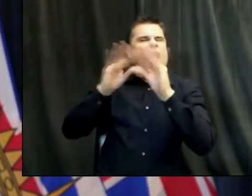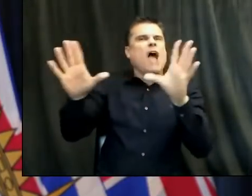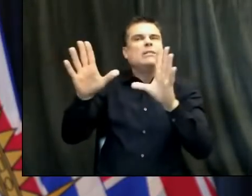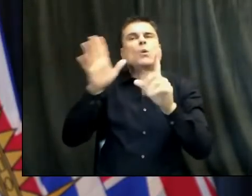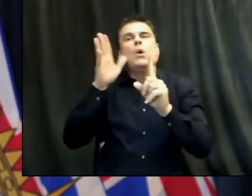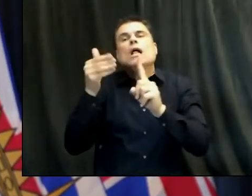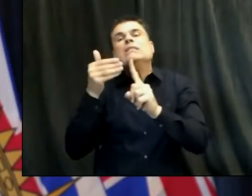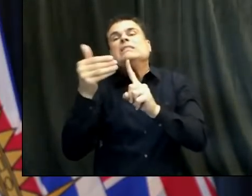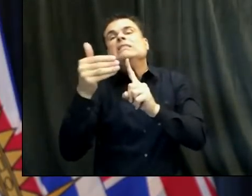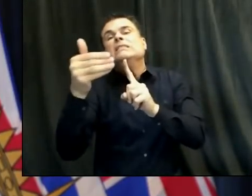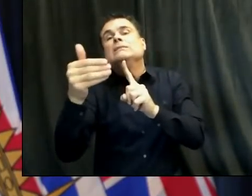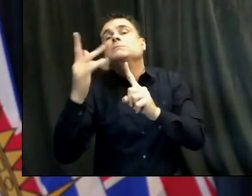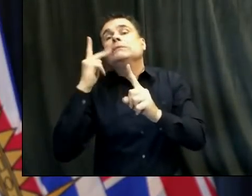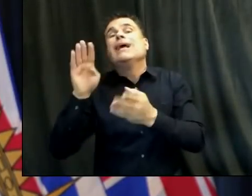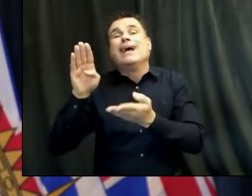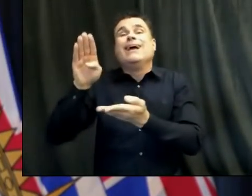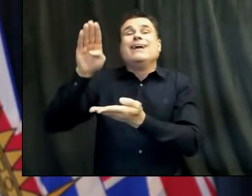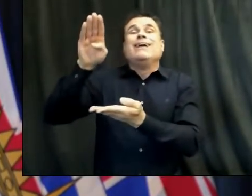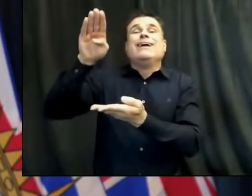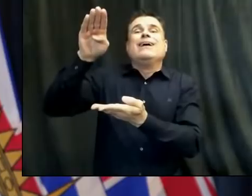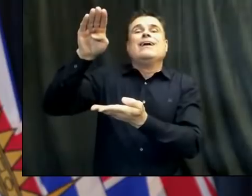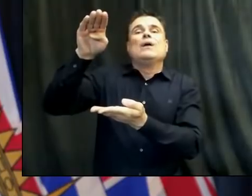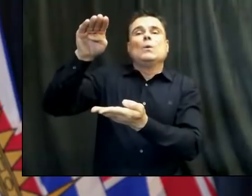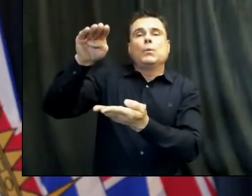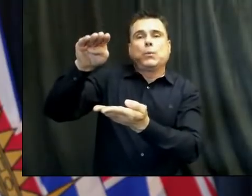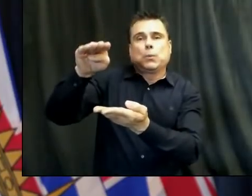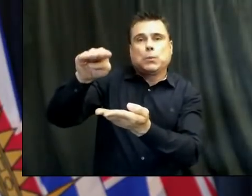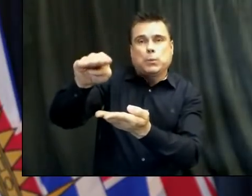Next question is from Richard Zussman, Global News.